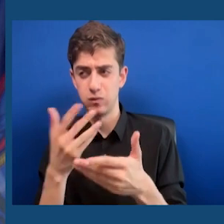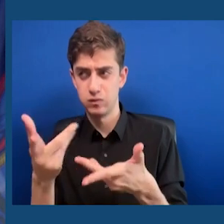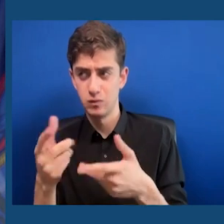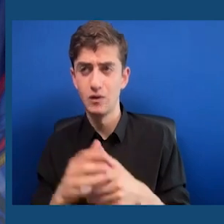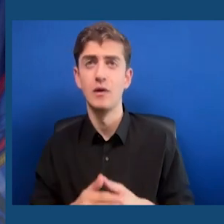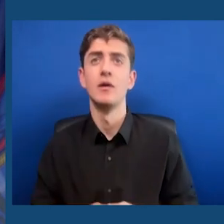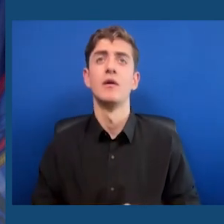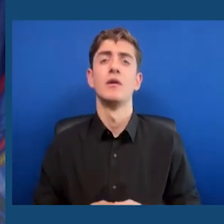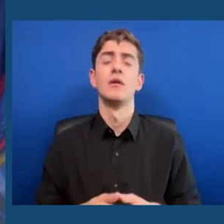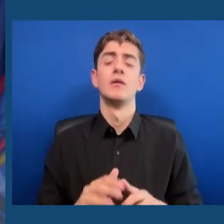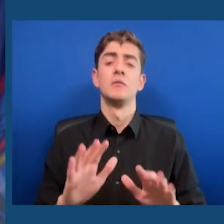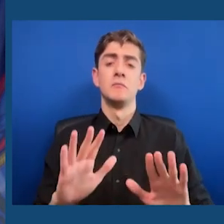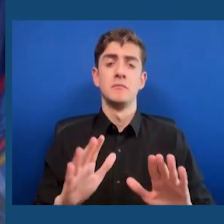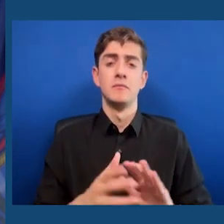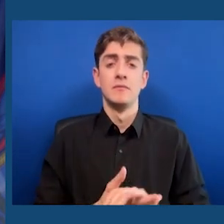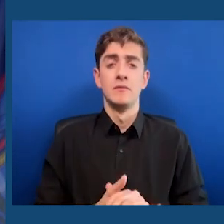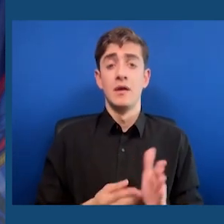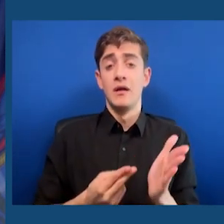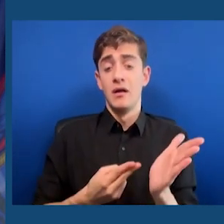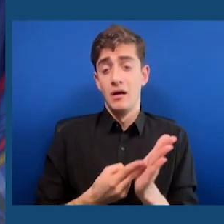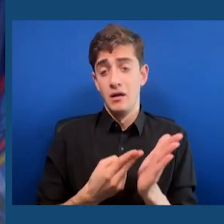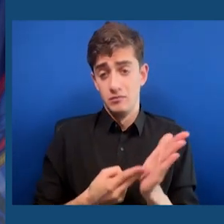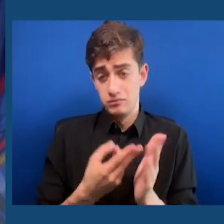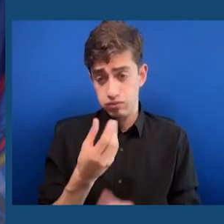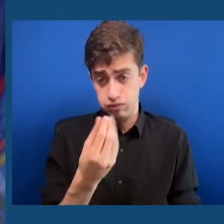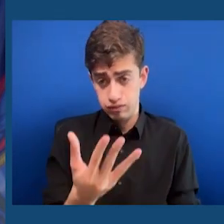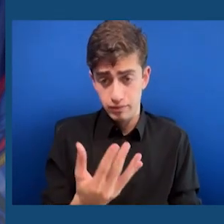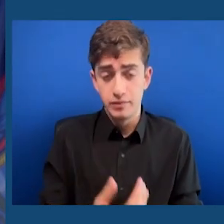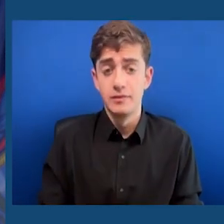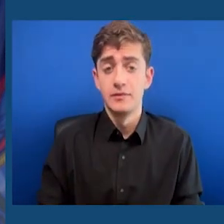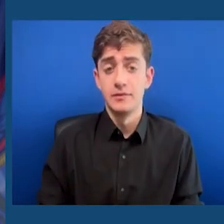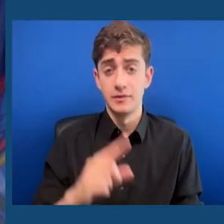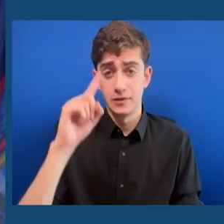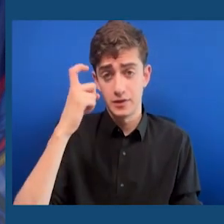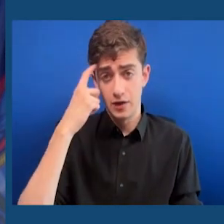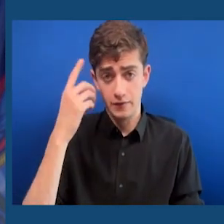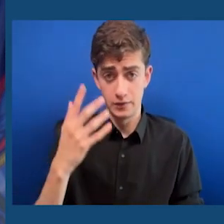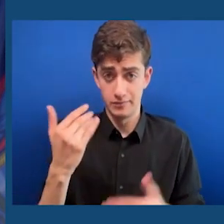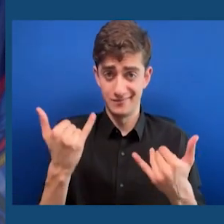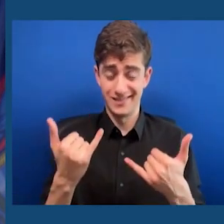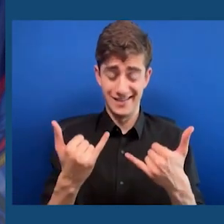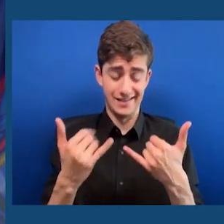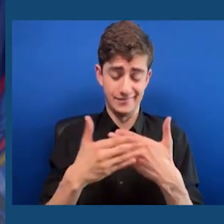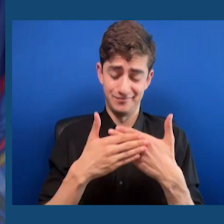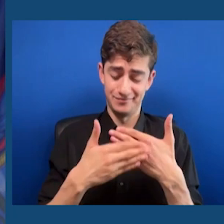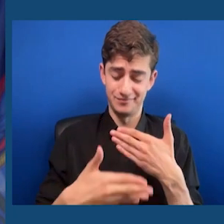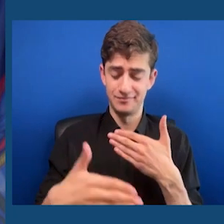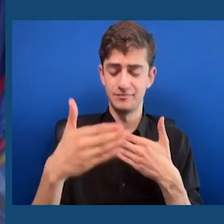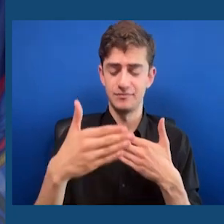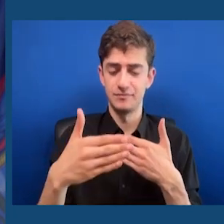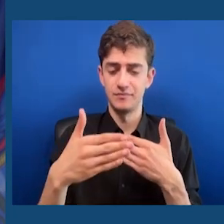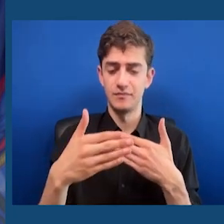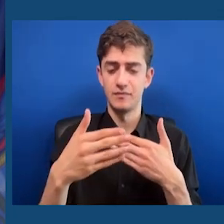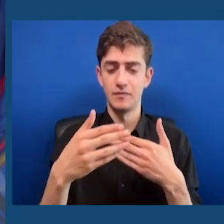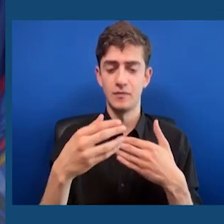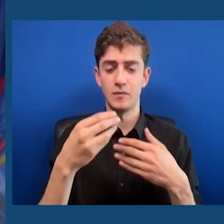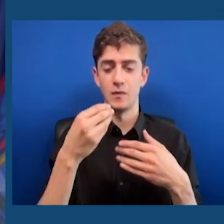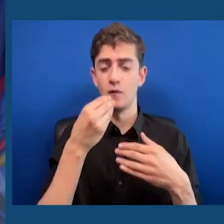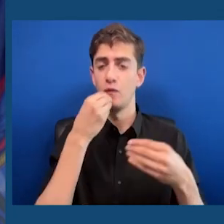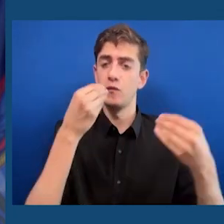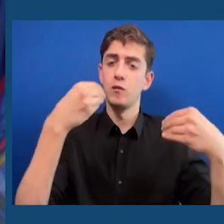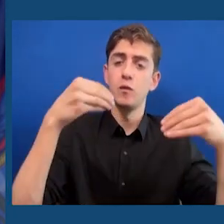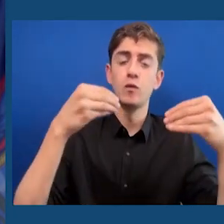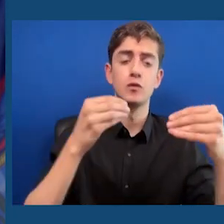So I honestly can say, Governor, from today on, supermarket owners and the